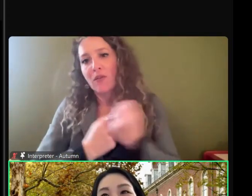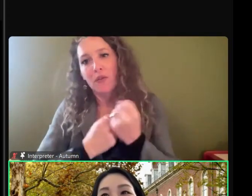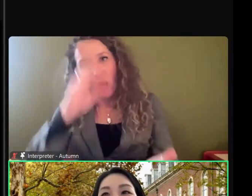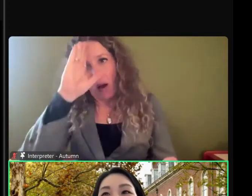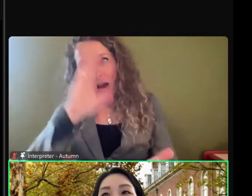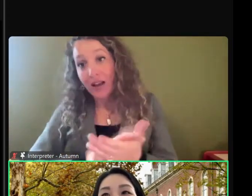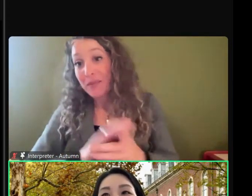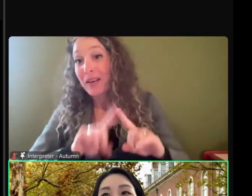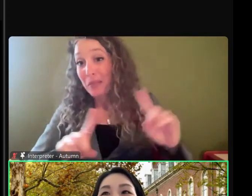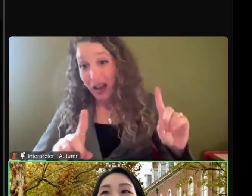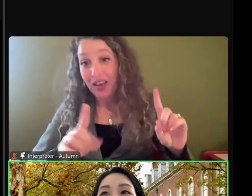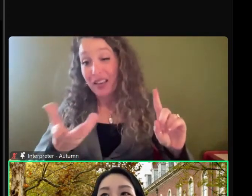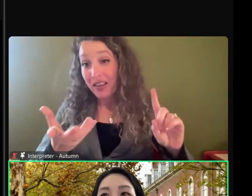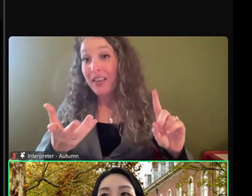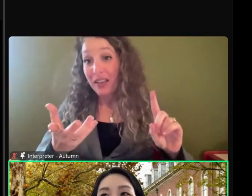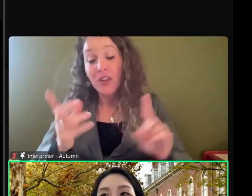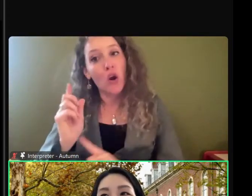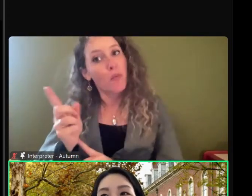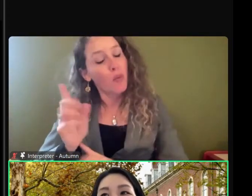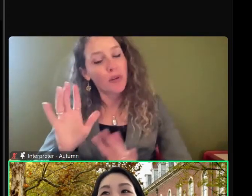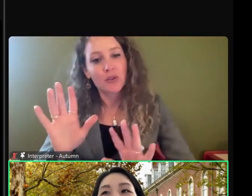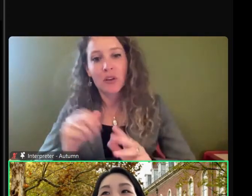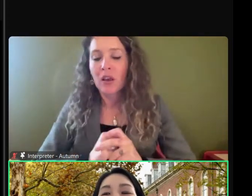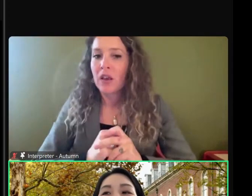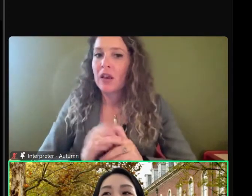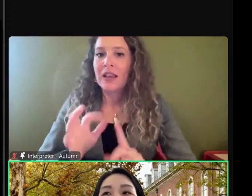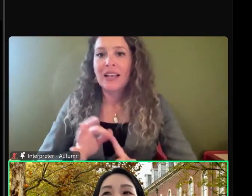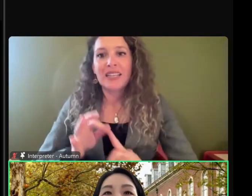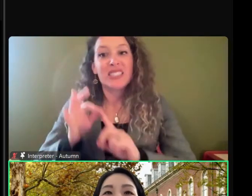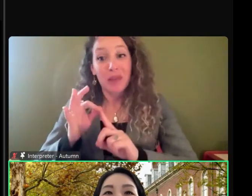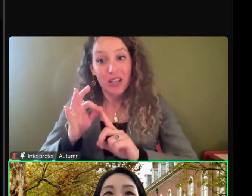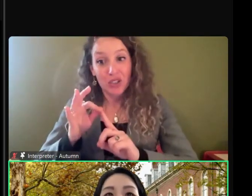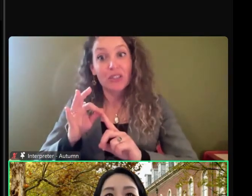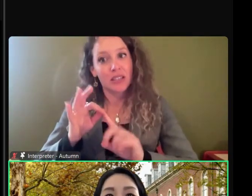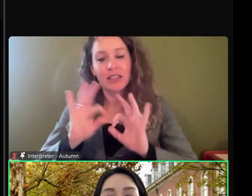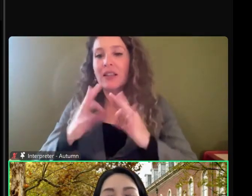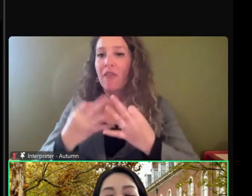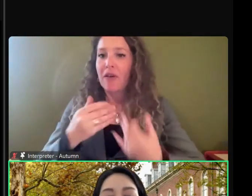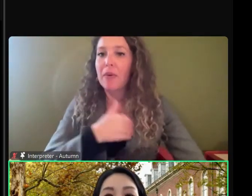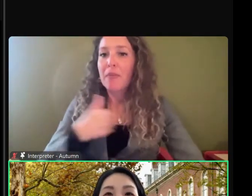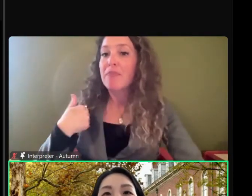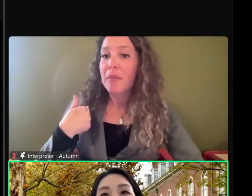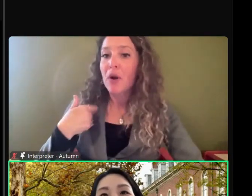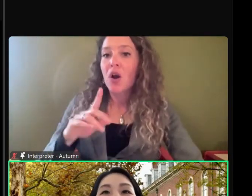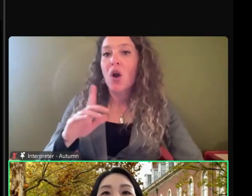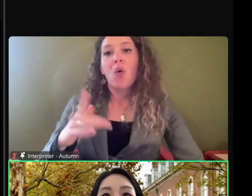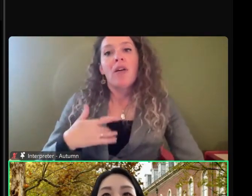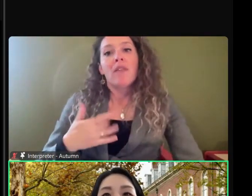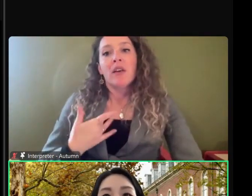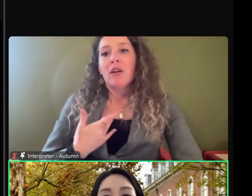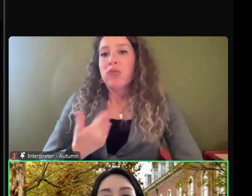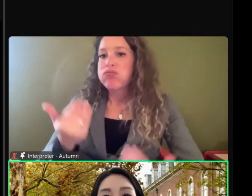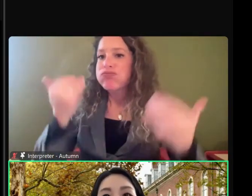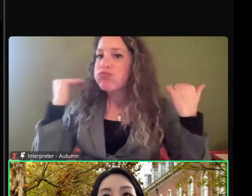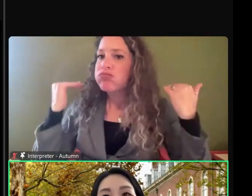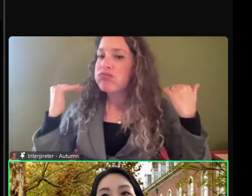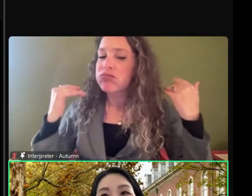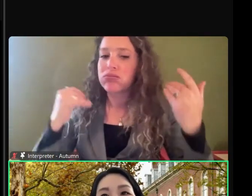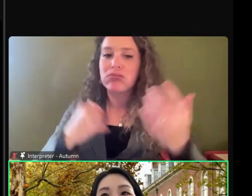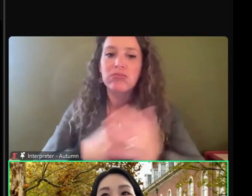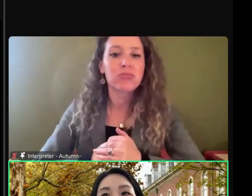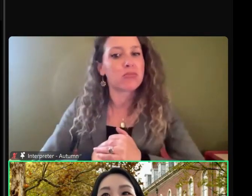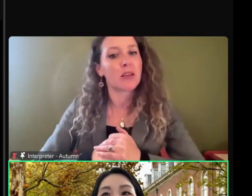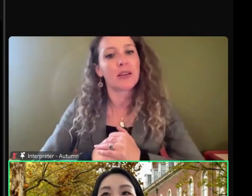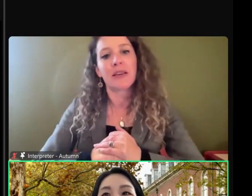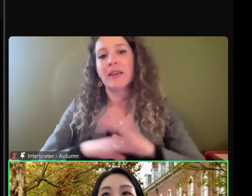must admit that there are moments, especially as a family member, when it feels overwhelming. There